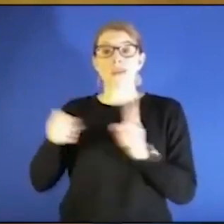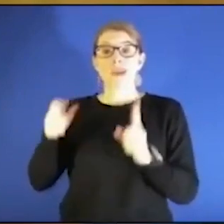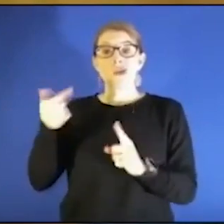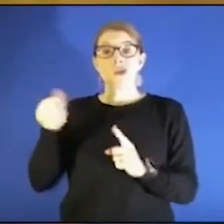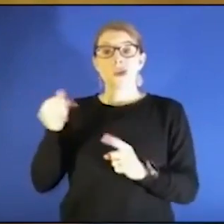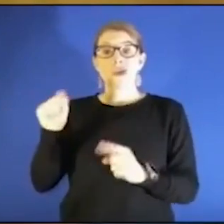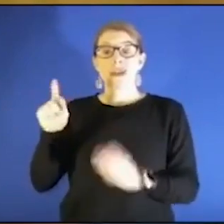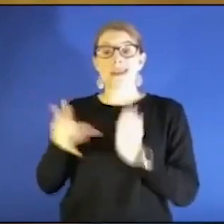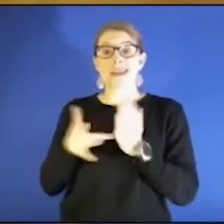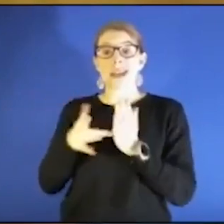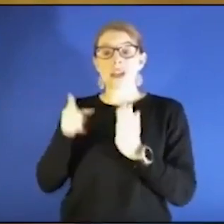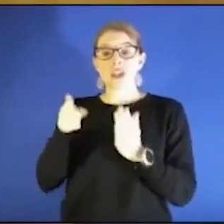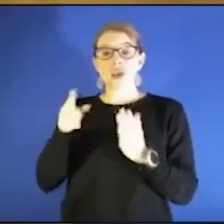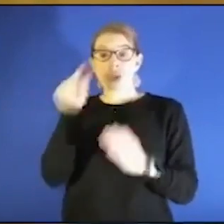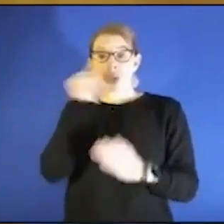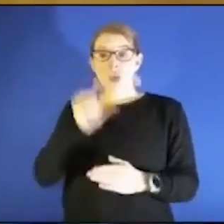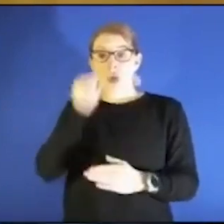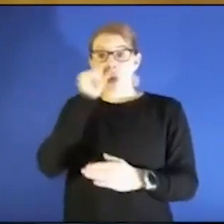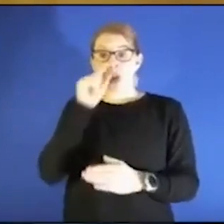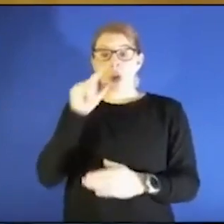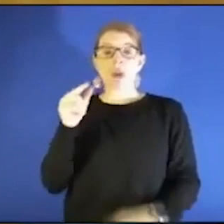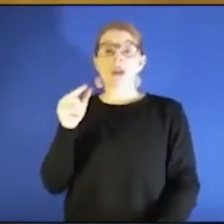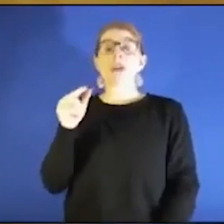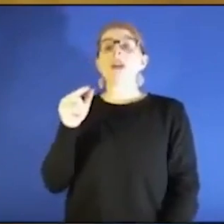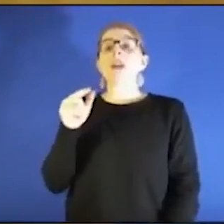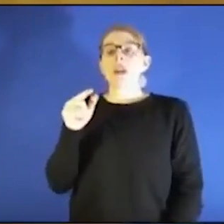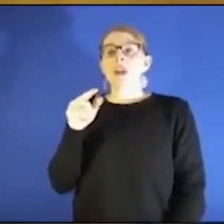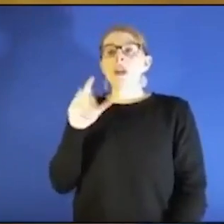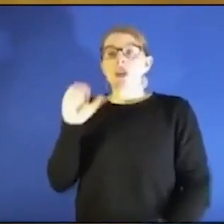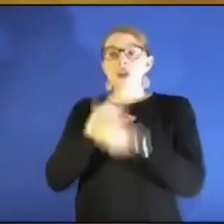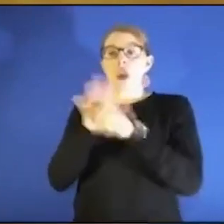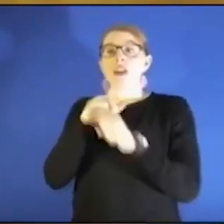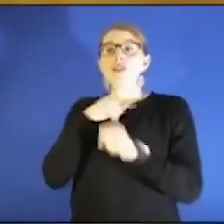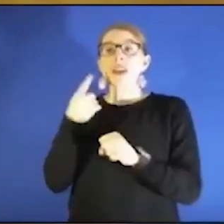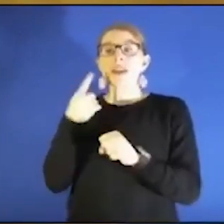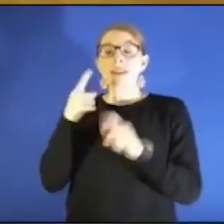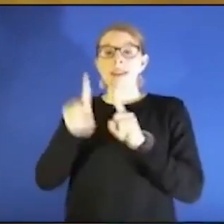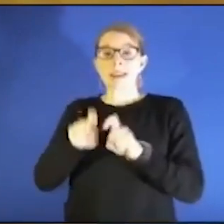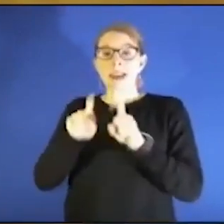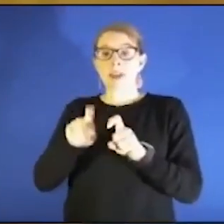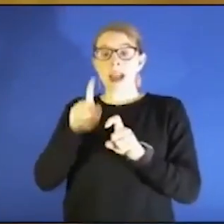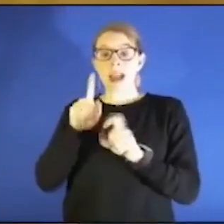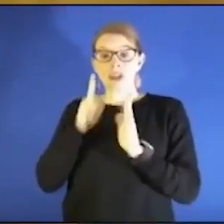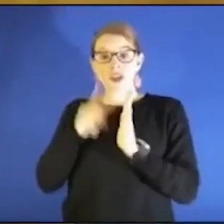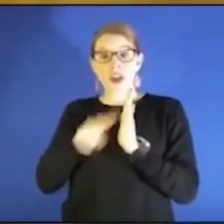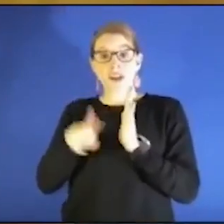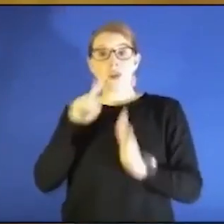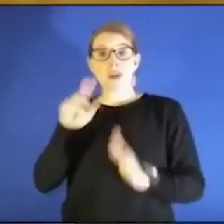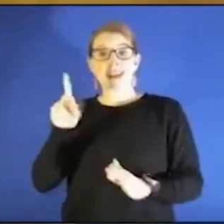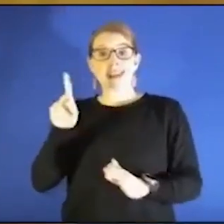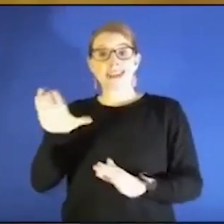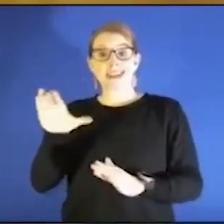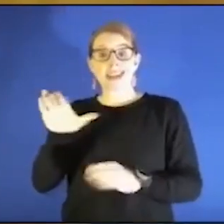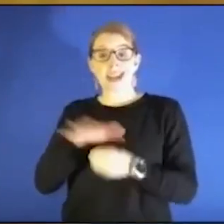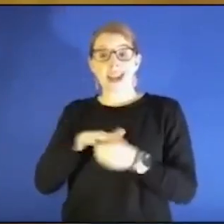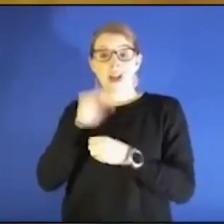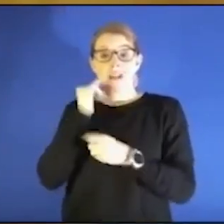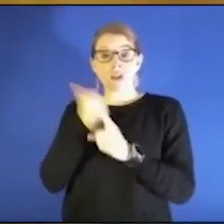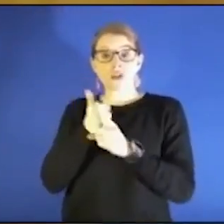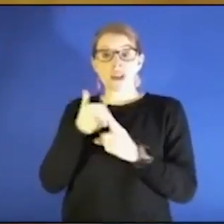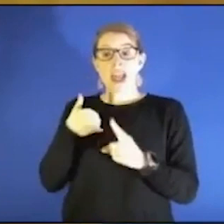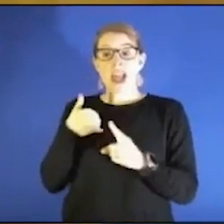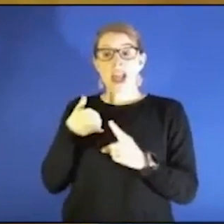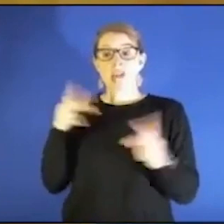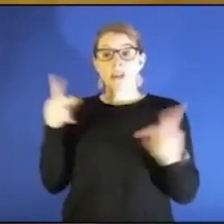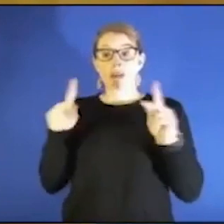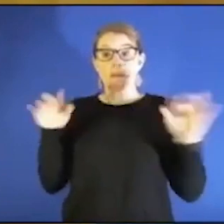Google COVID-19 risk assessment, it'll pop right up. And I just checked it for the Kansas City area. If you have a gathering of 25